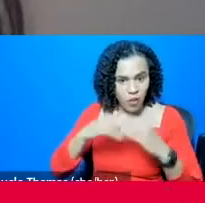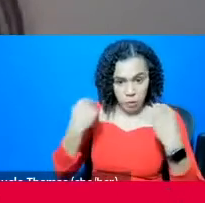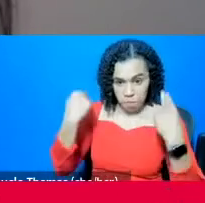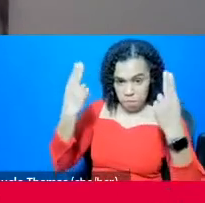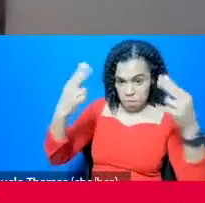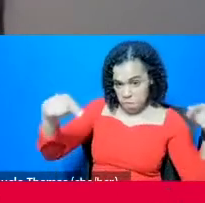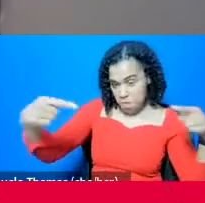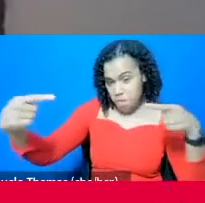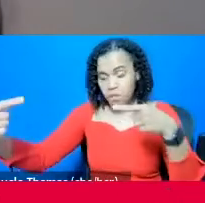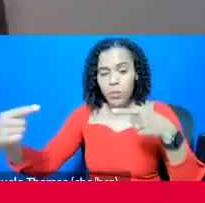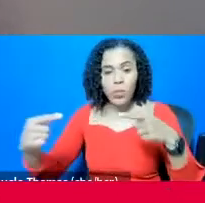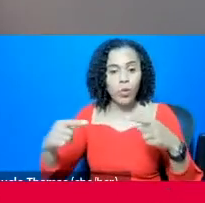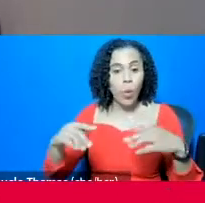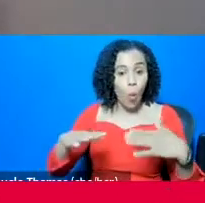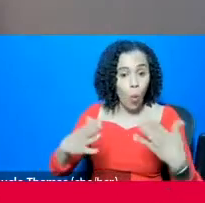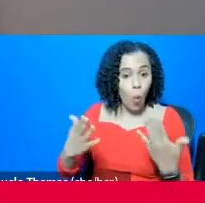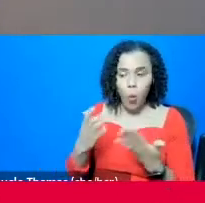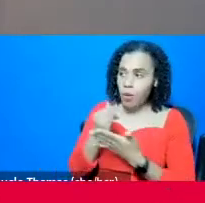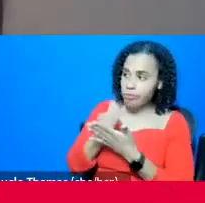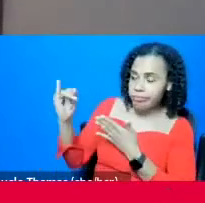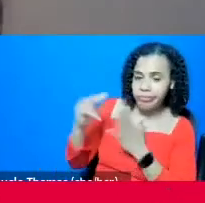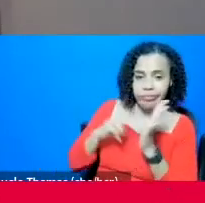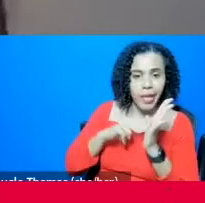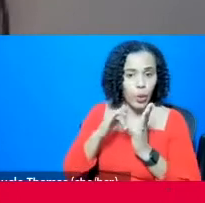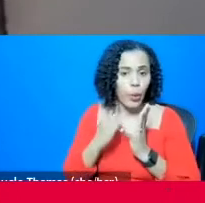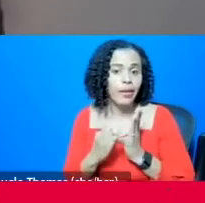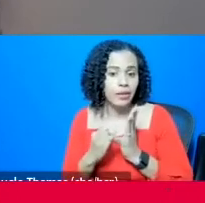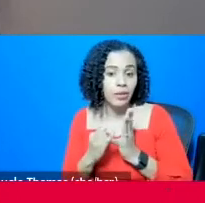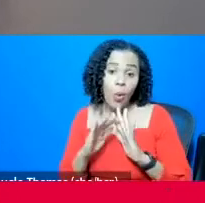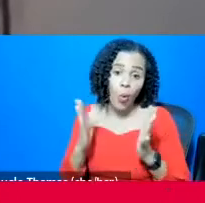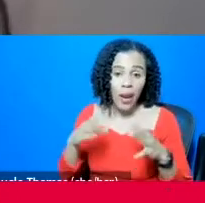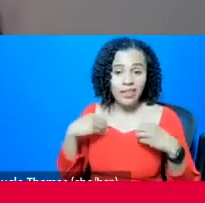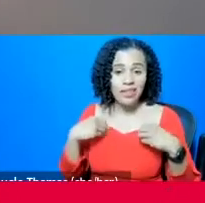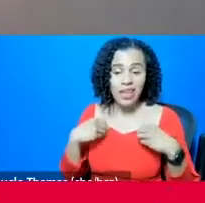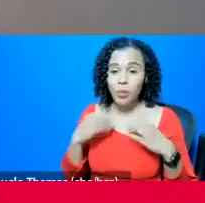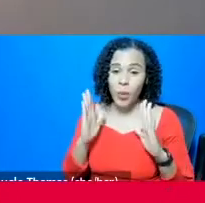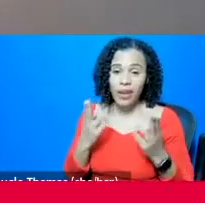principles or ethics in order to make gains in our activism.